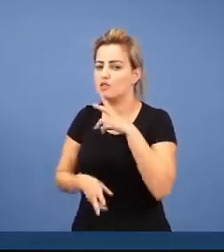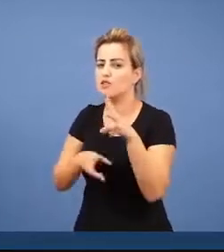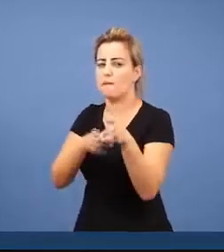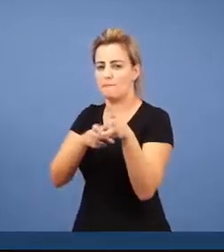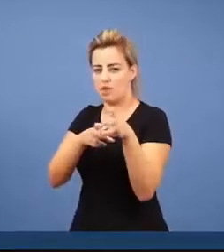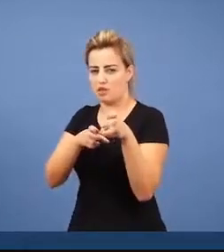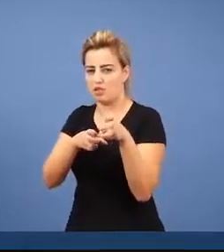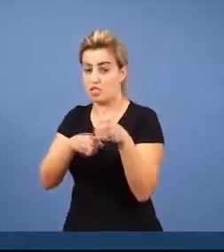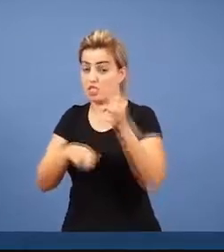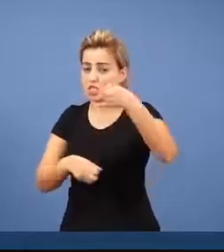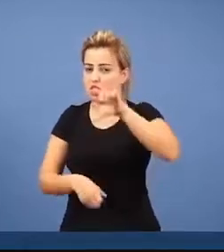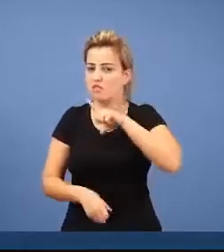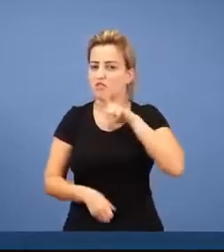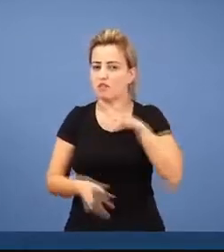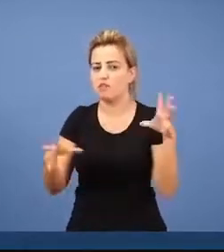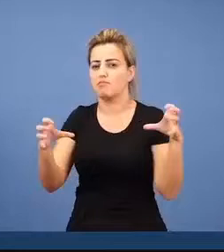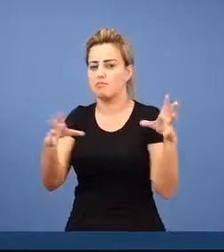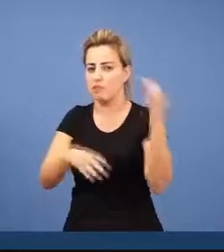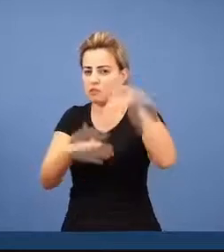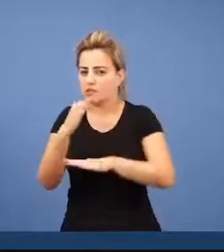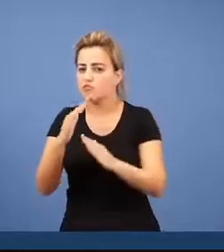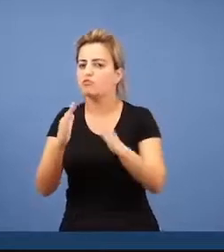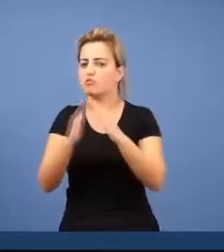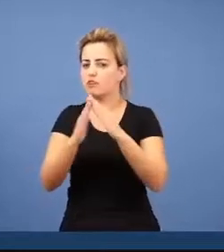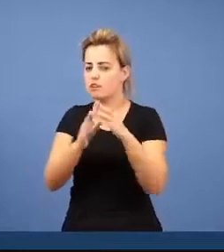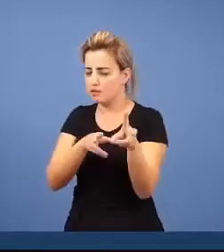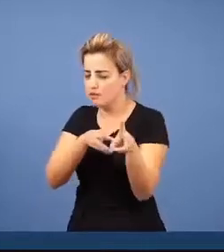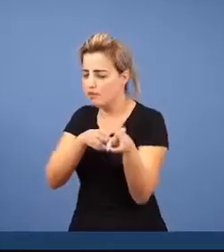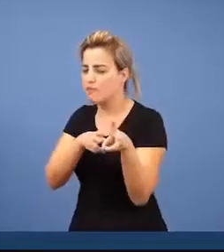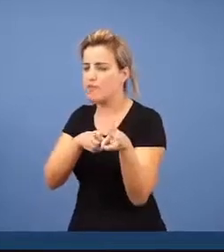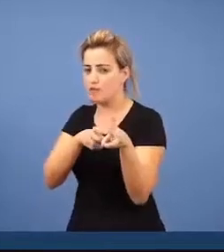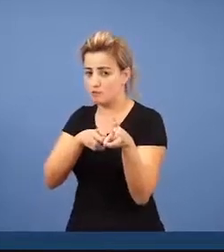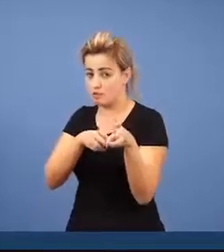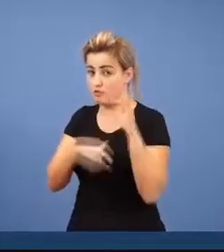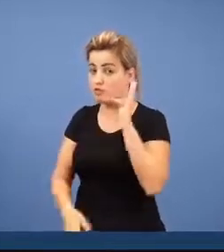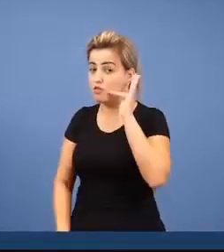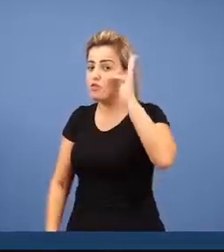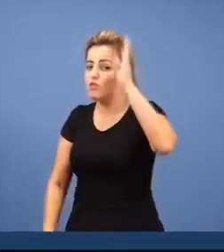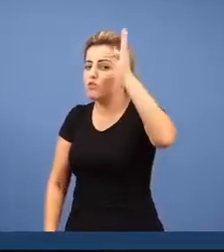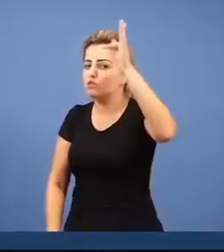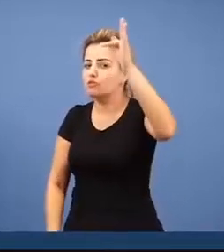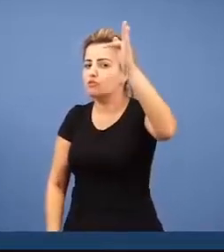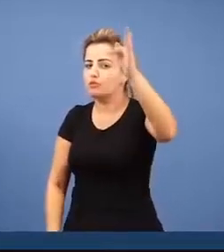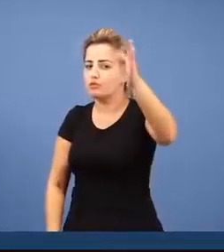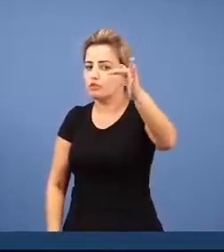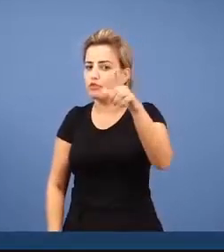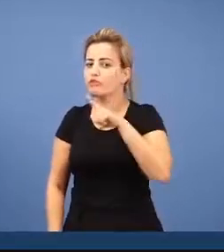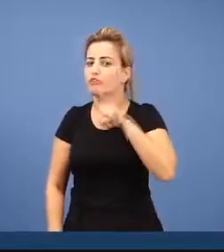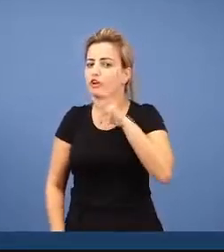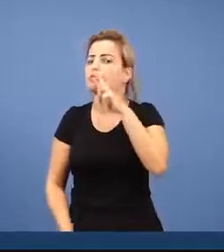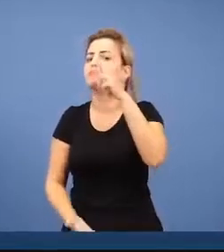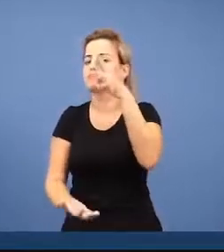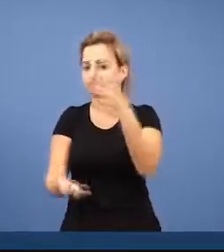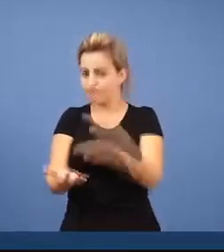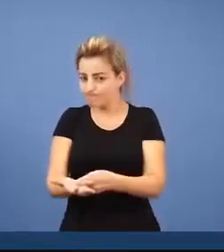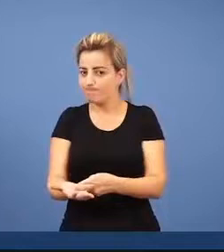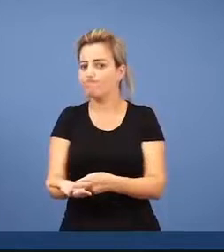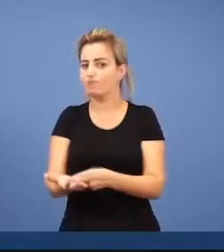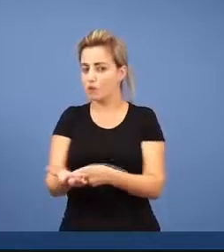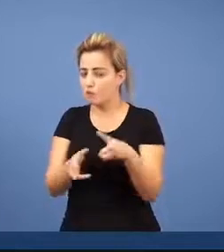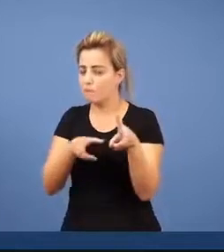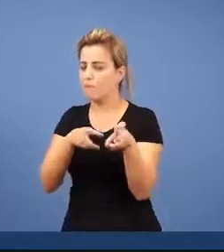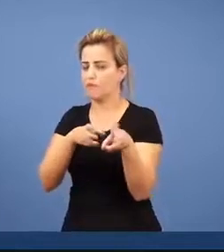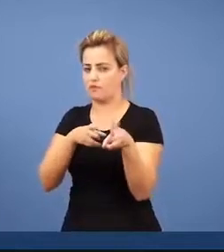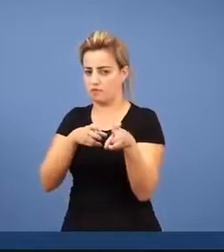couple, or the house, or the family. There's no kid that does not pay attention. And later on, much later on,